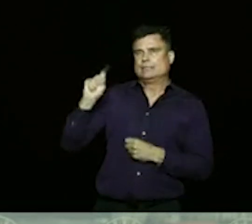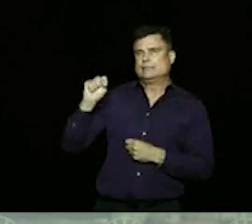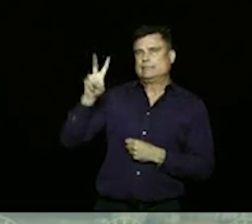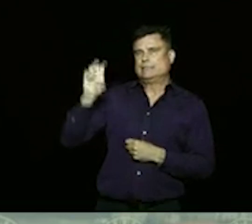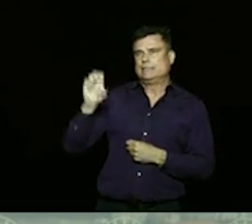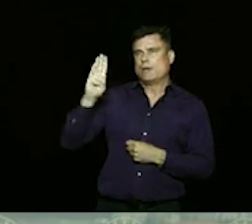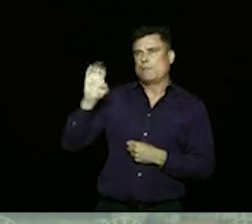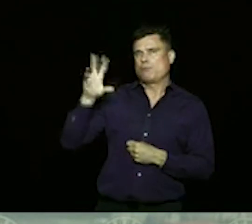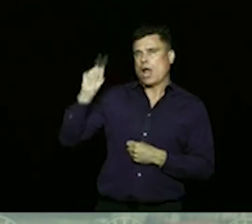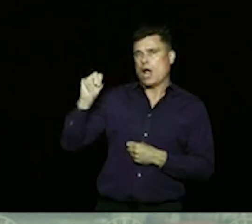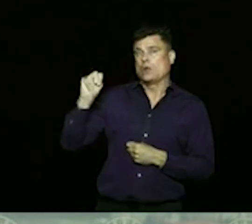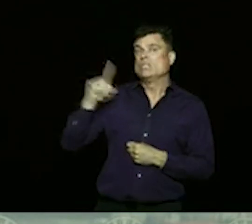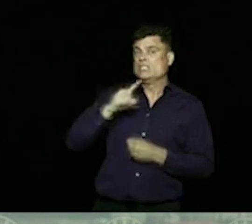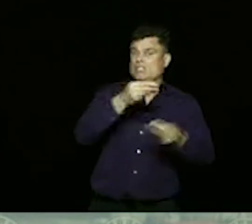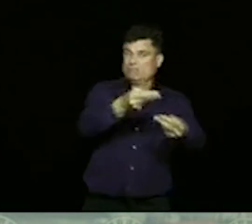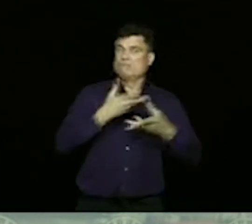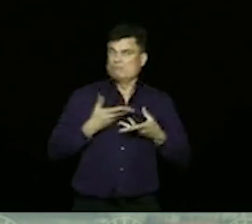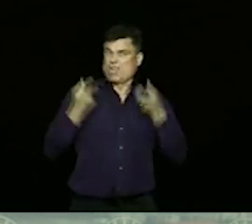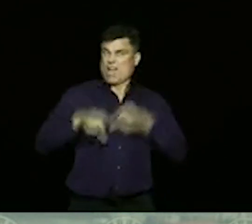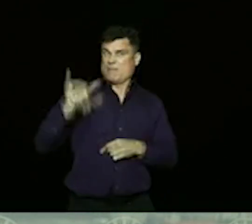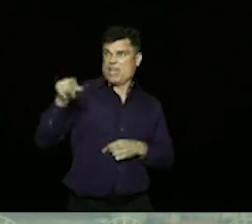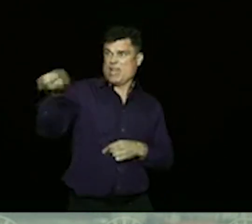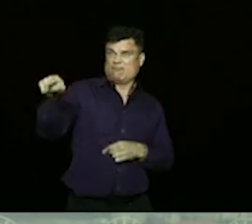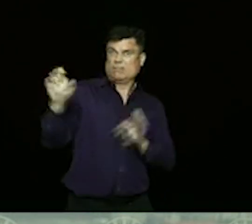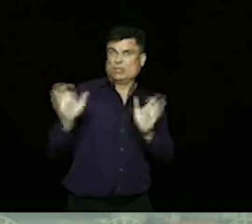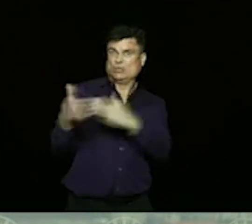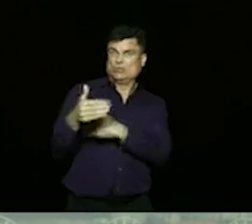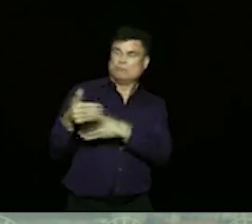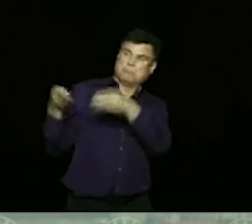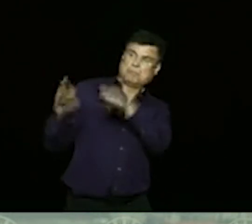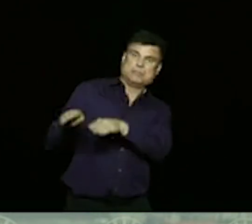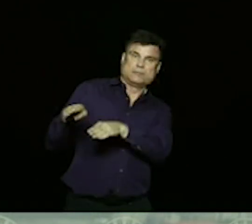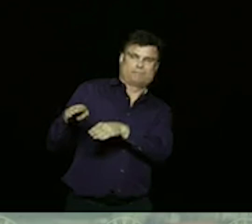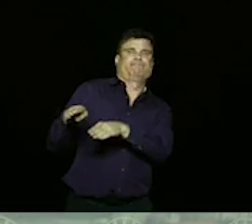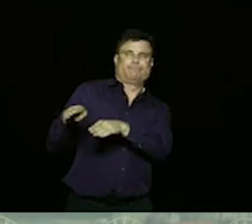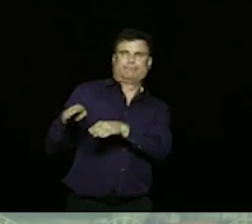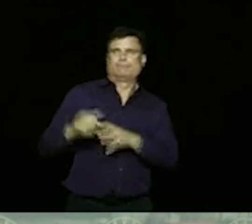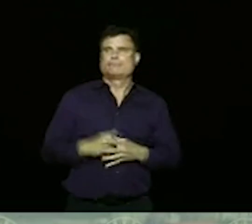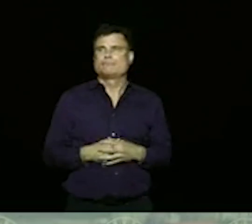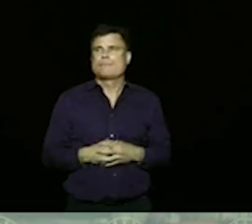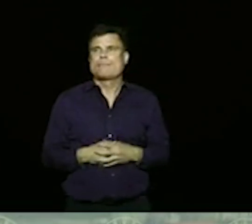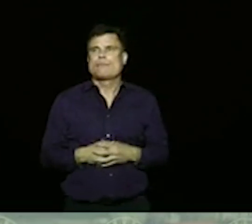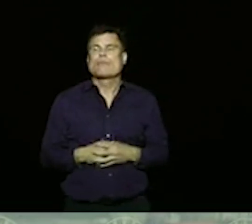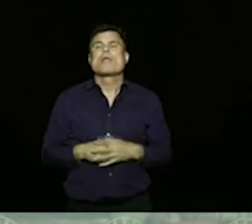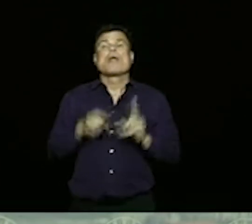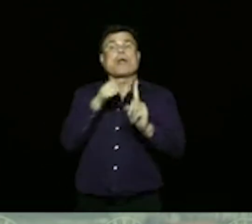I'll find that out, but he was informed. He both received the information from the community and from within the system.